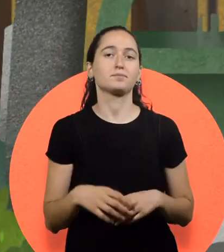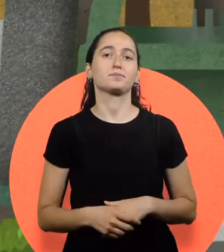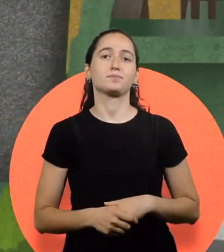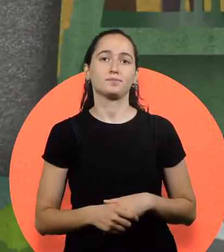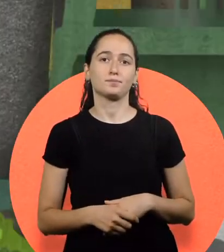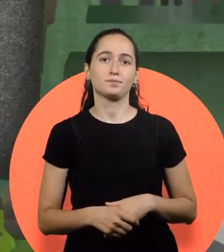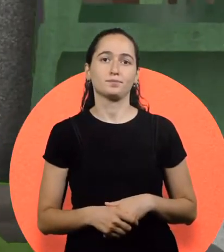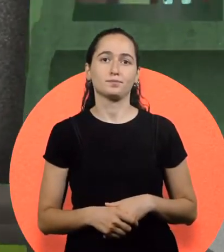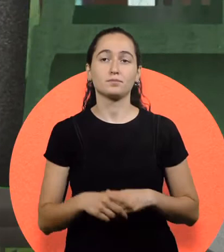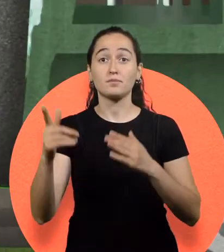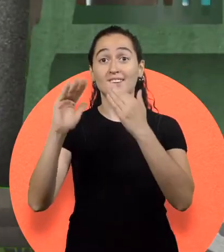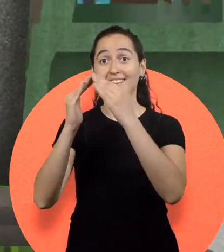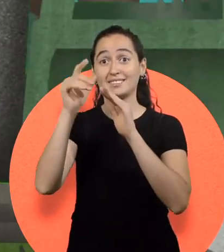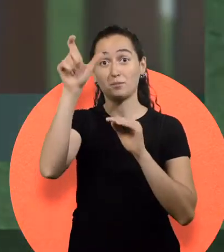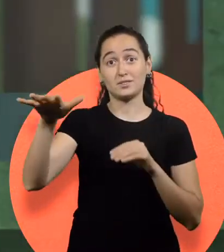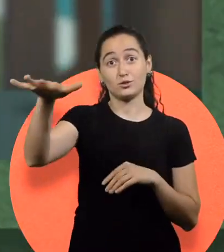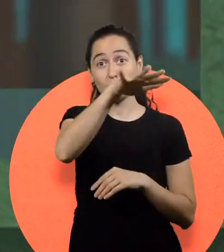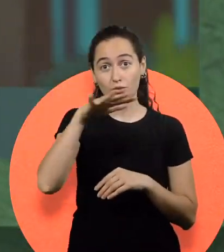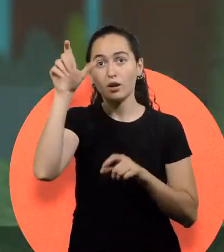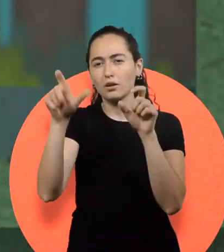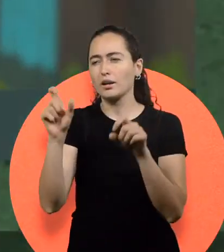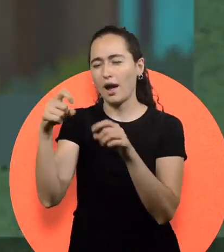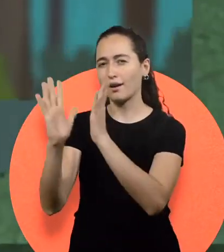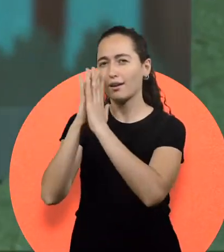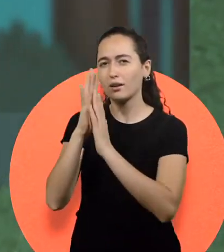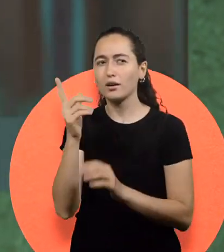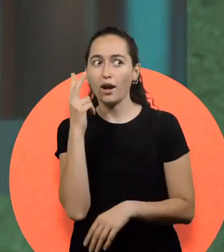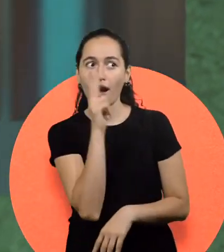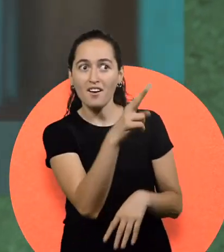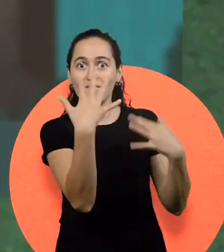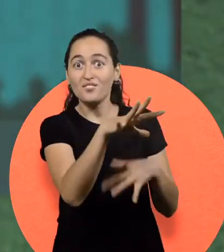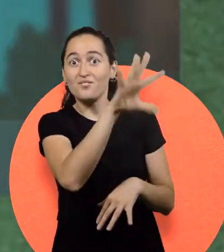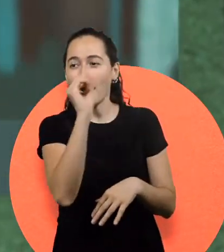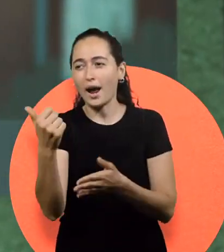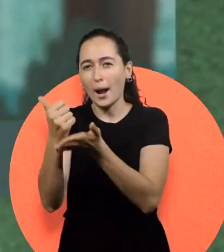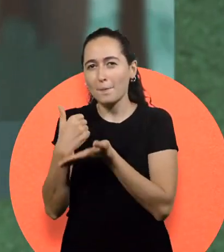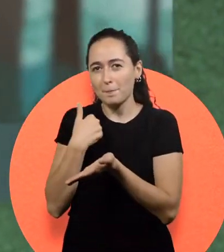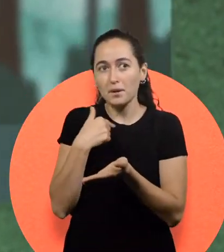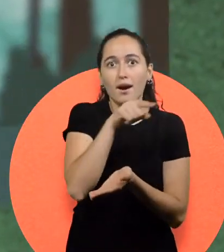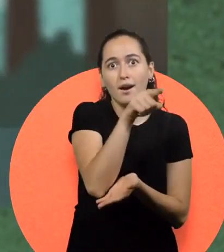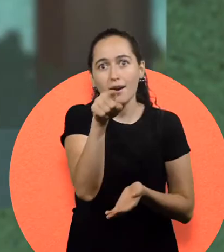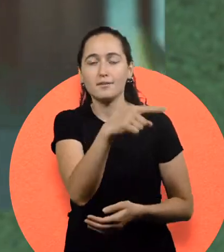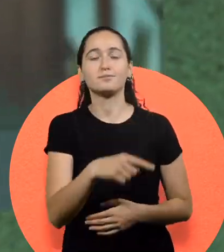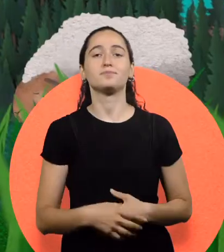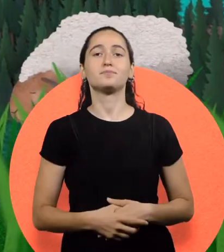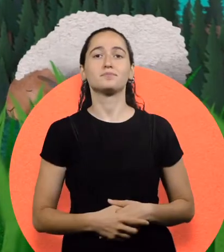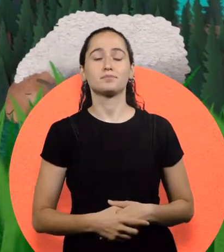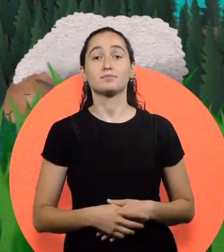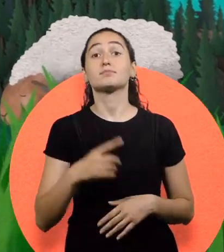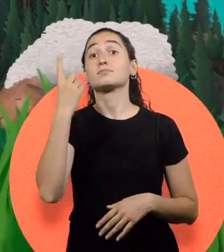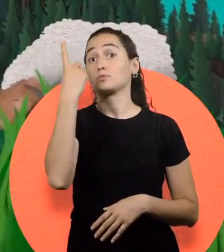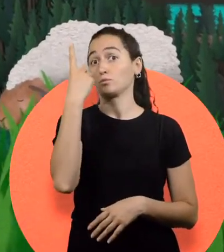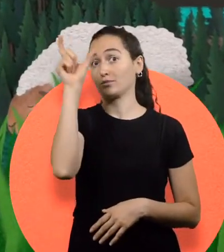Let's go and interview some of the local people. Maybe someone saw something that can help us work out what happened.